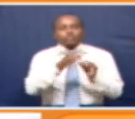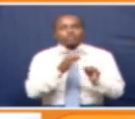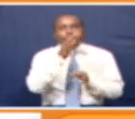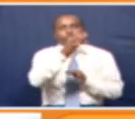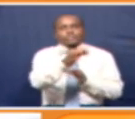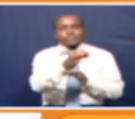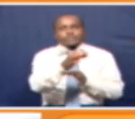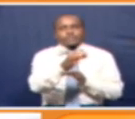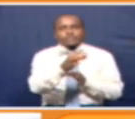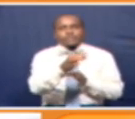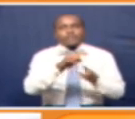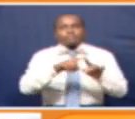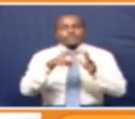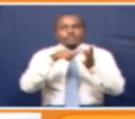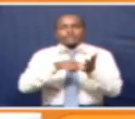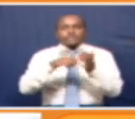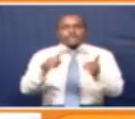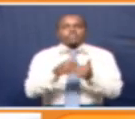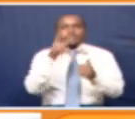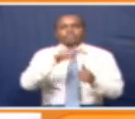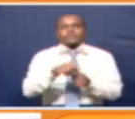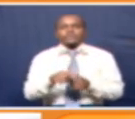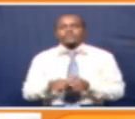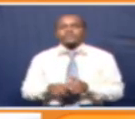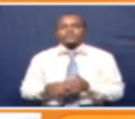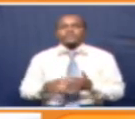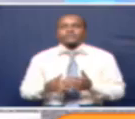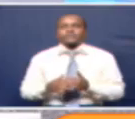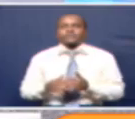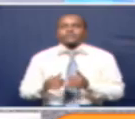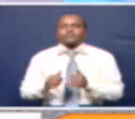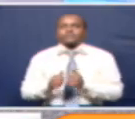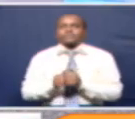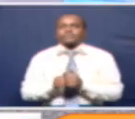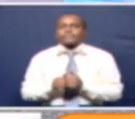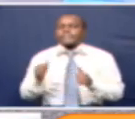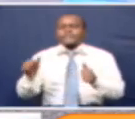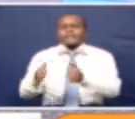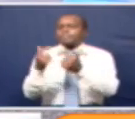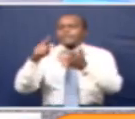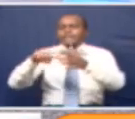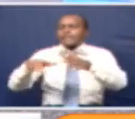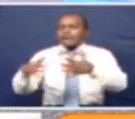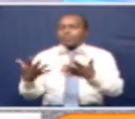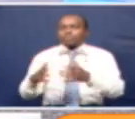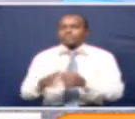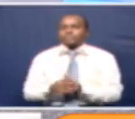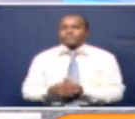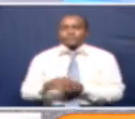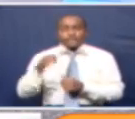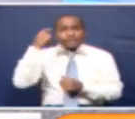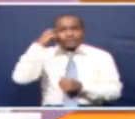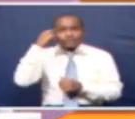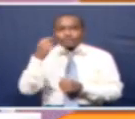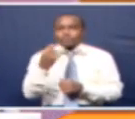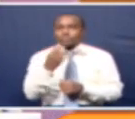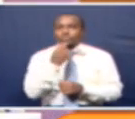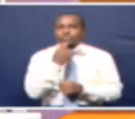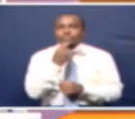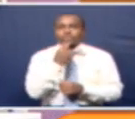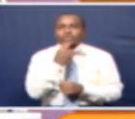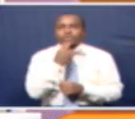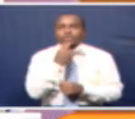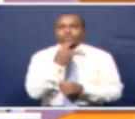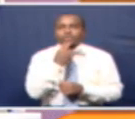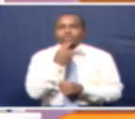but you insist it has to happen. First, how does this augur with you, Honorable Duale, and Jubilee generally? I think on Tuesday, it's